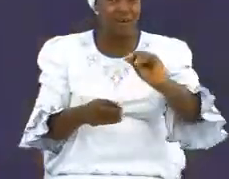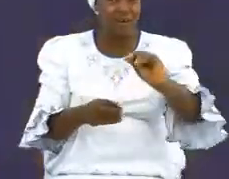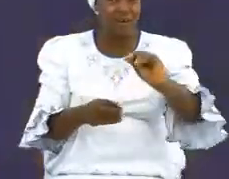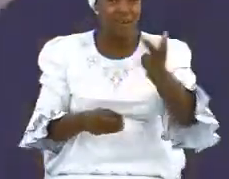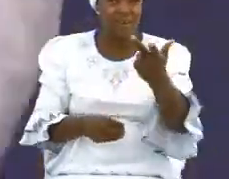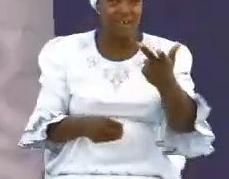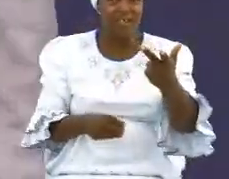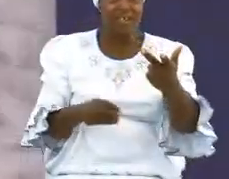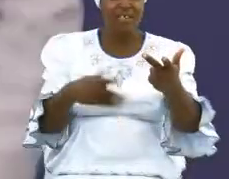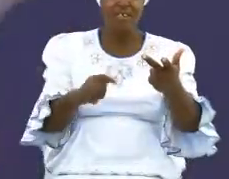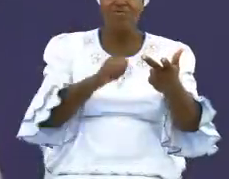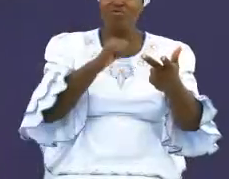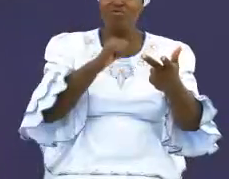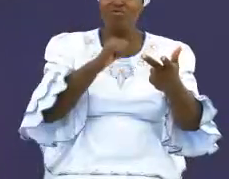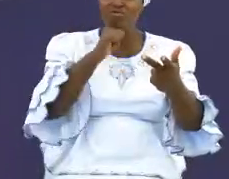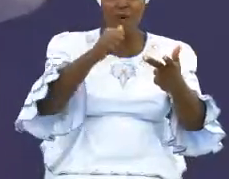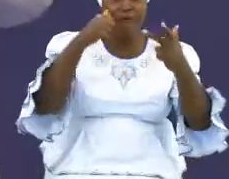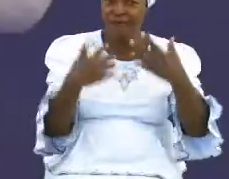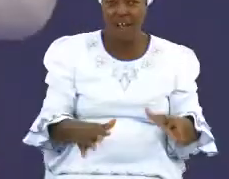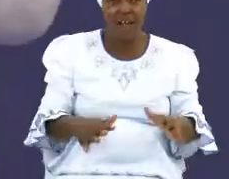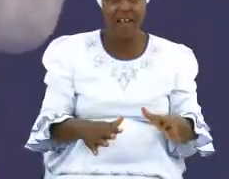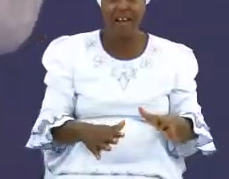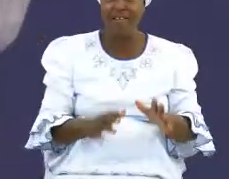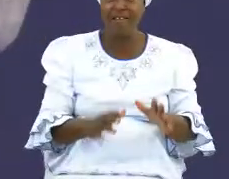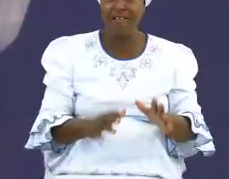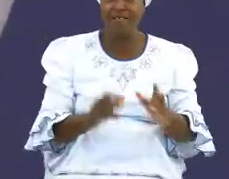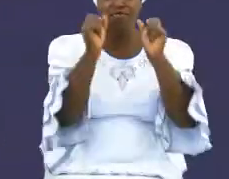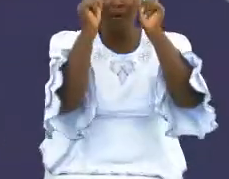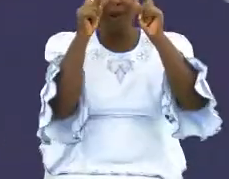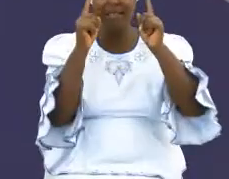inexhaustible marvels. The marvels